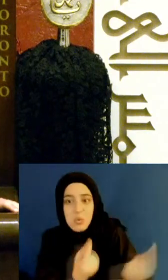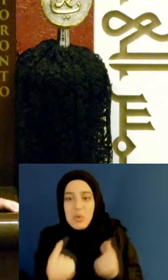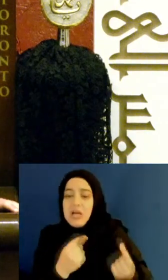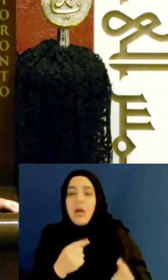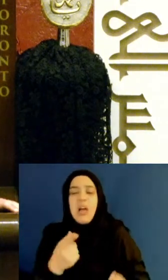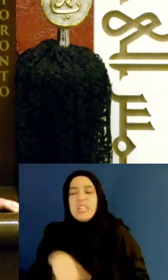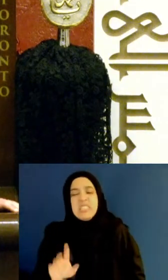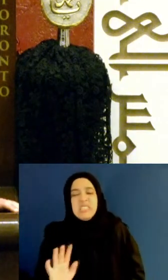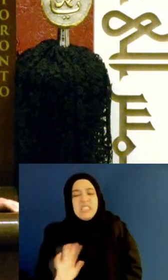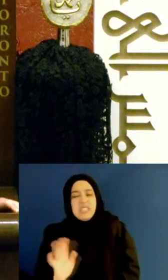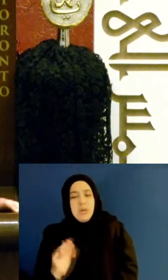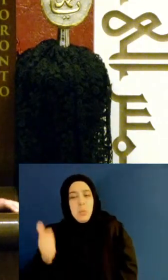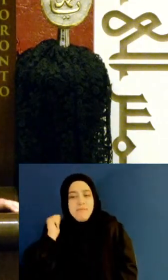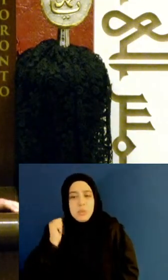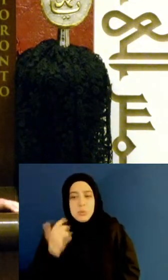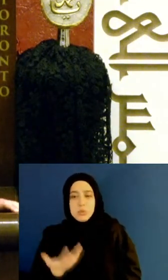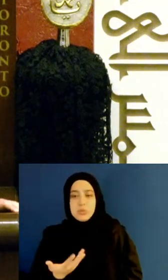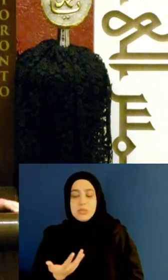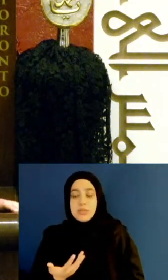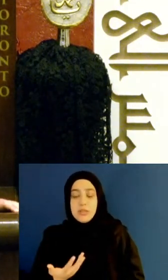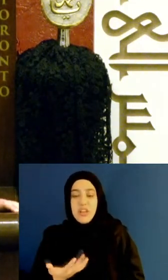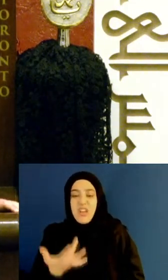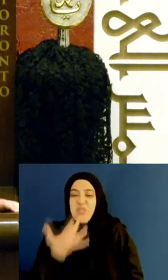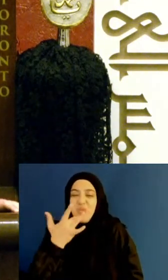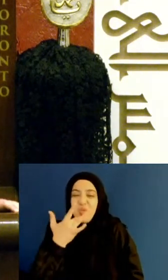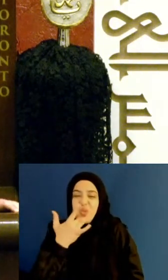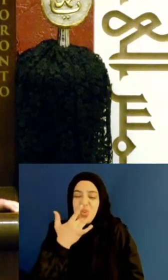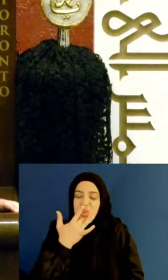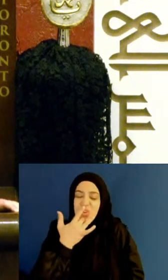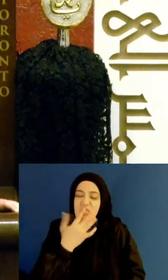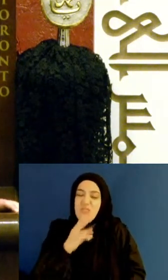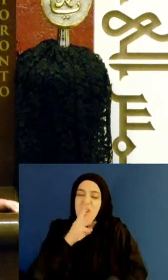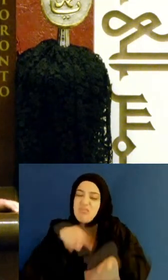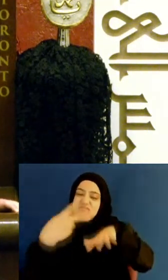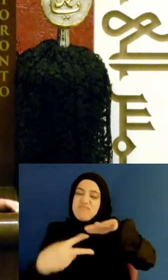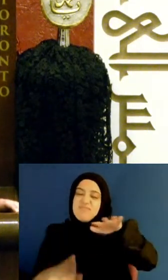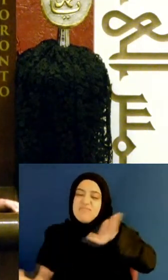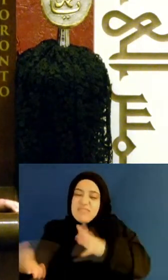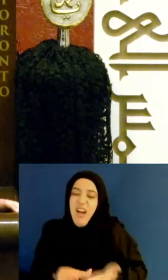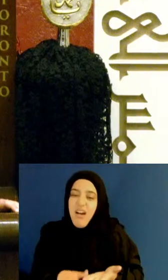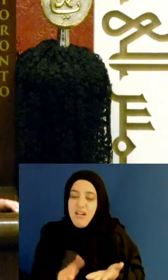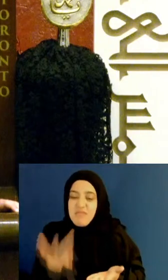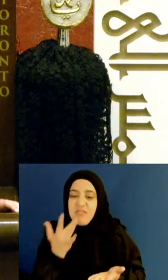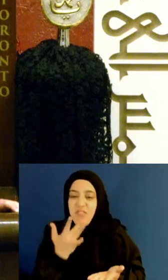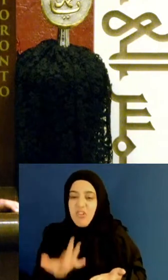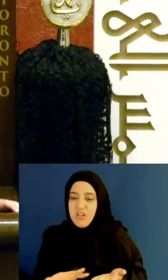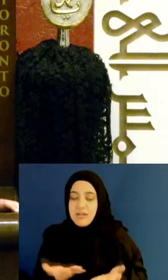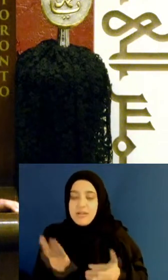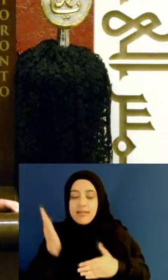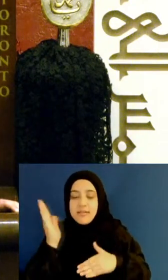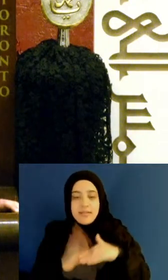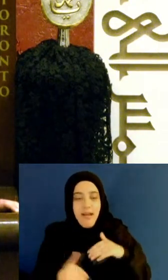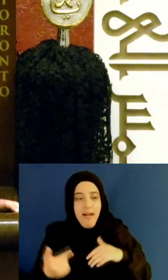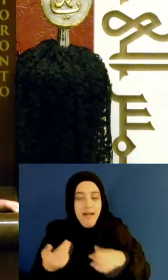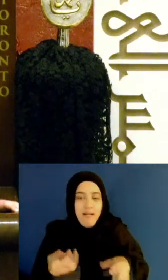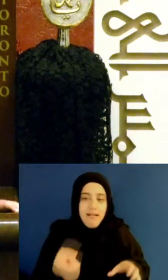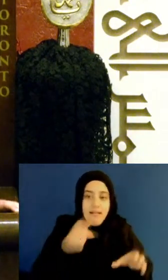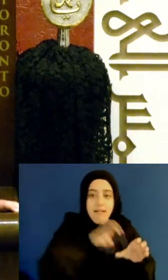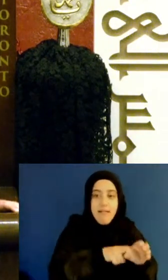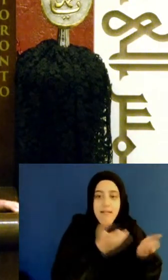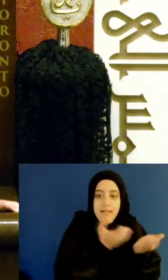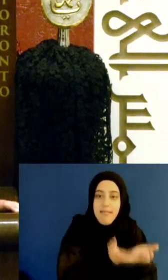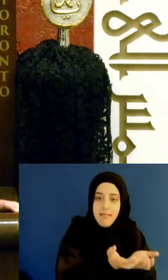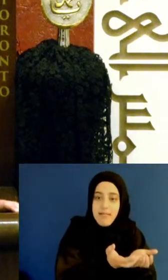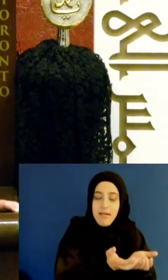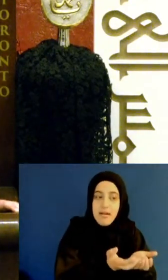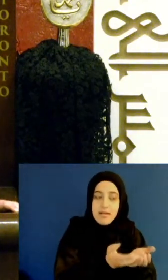They would rather drown to death then sit side by side